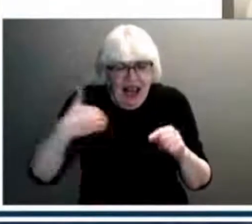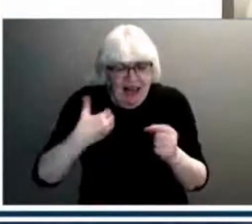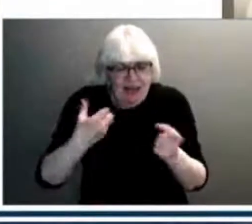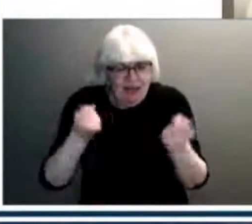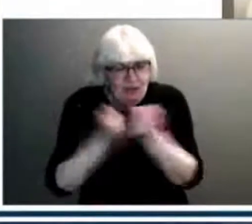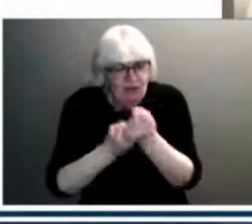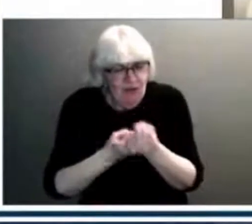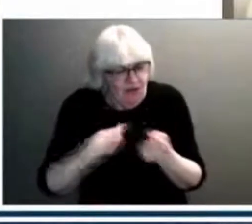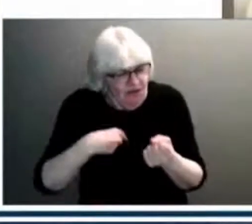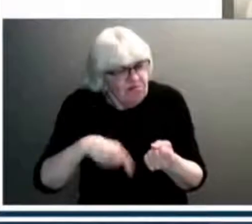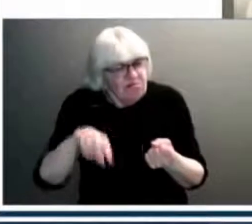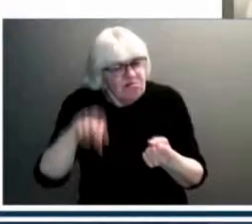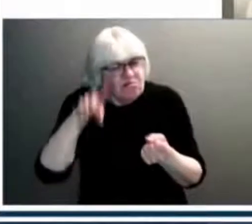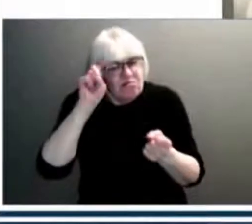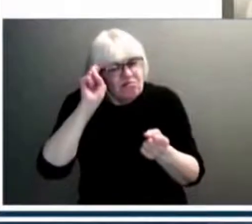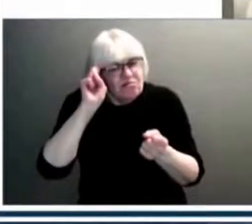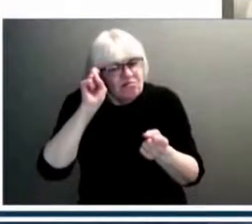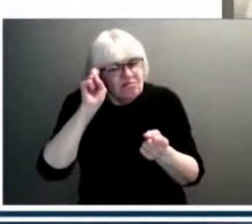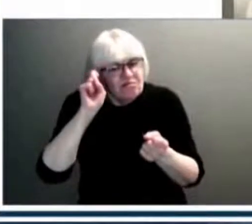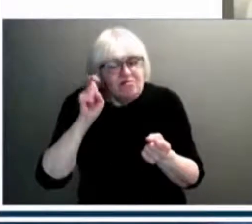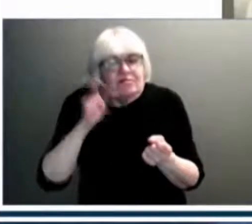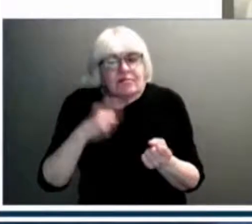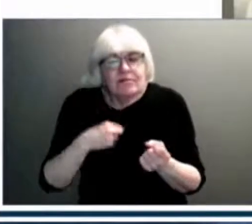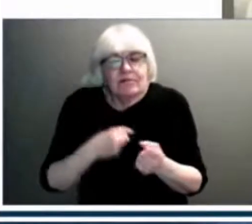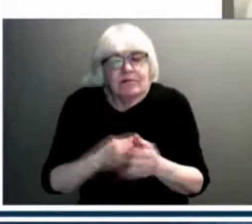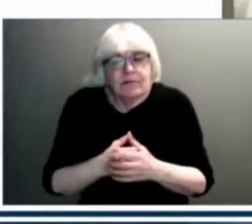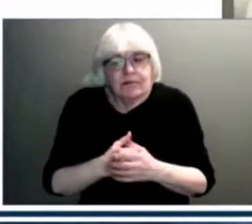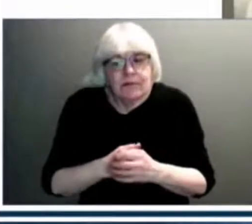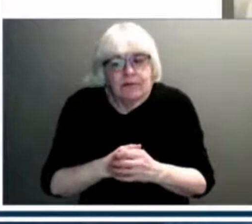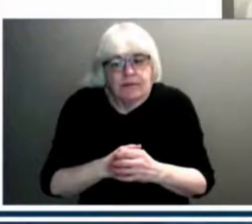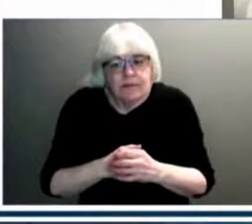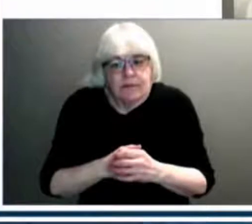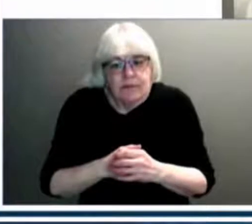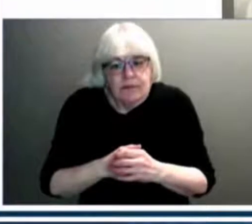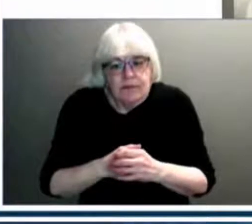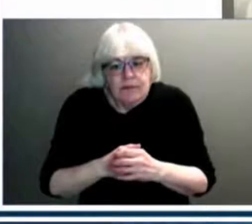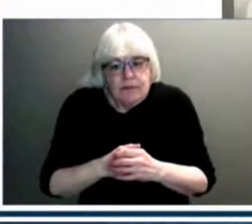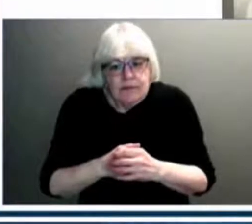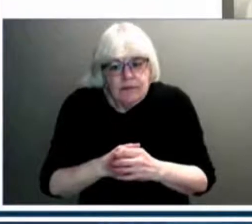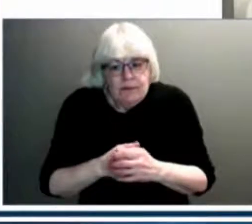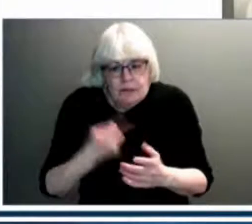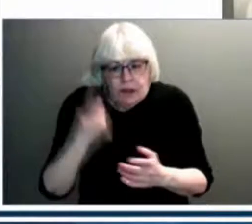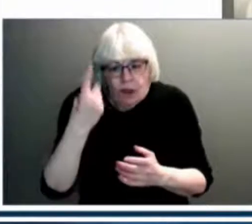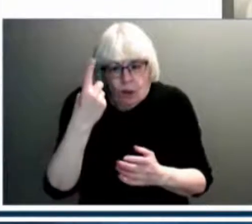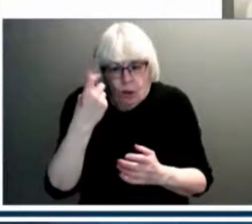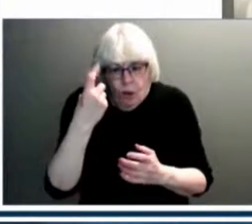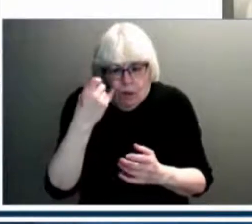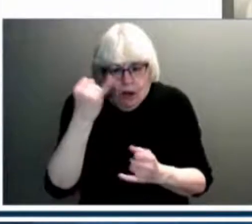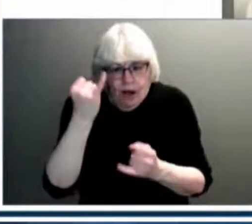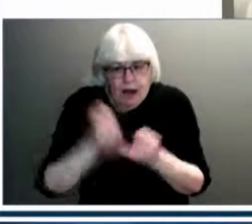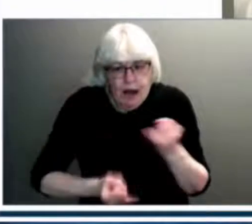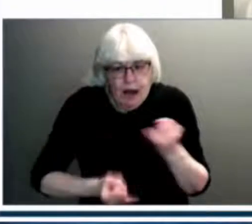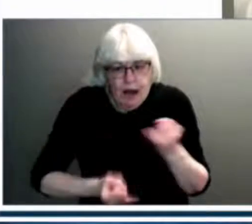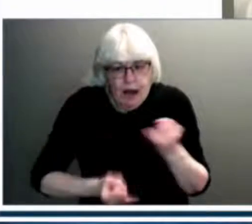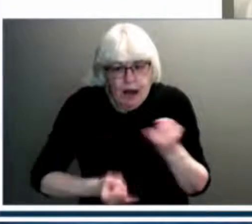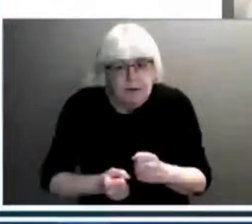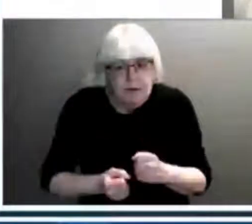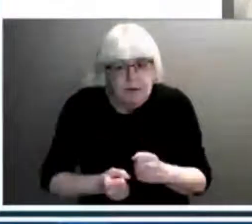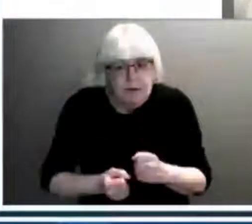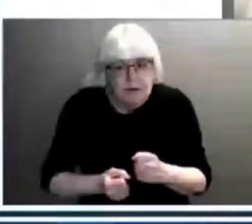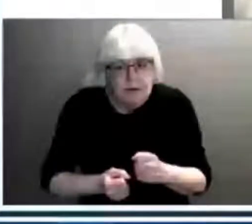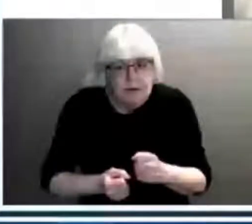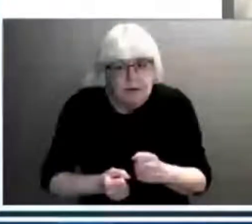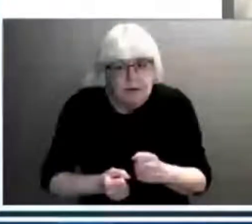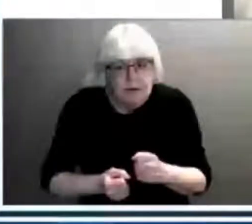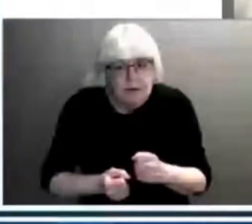We have time for one final outlet. We'll go to Guysborough Journal. Lois Ann Dort. Sorry, Lois. Go ahead, please.